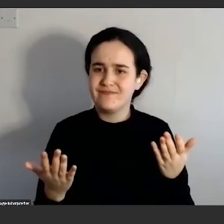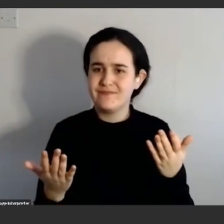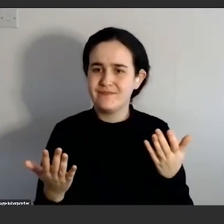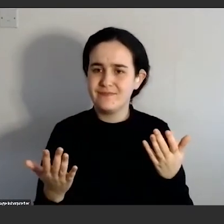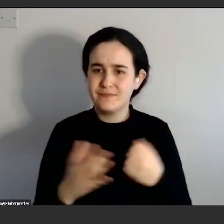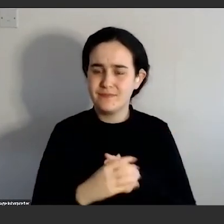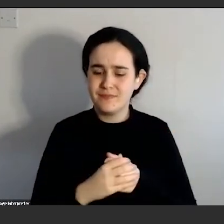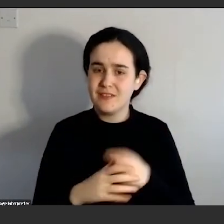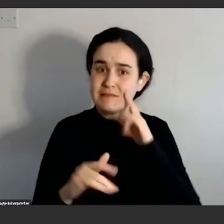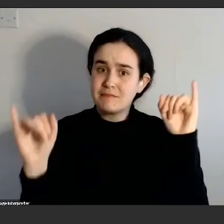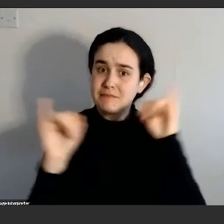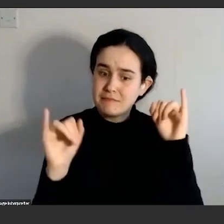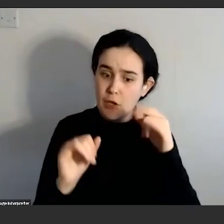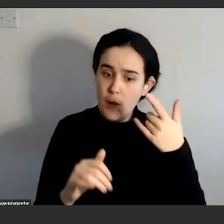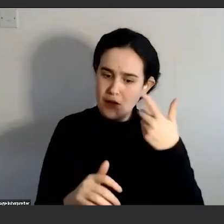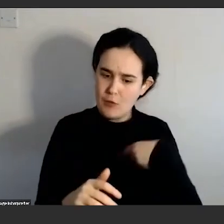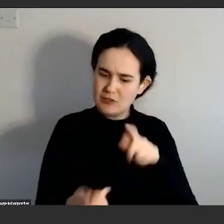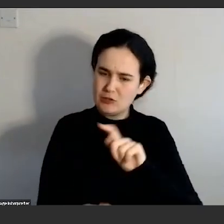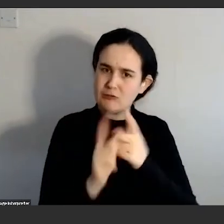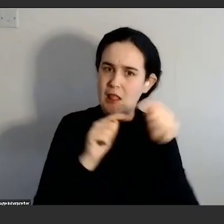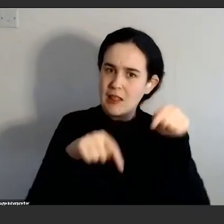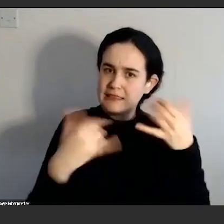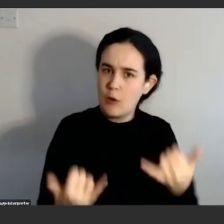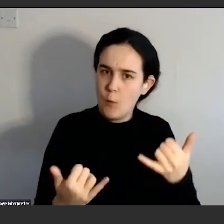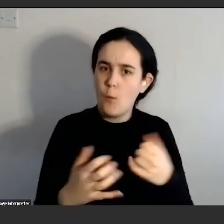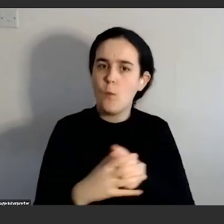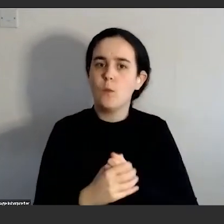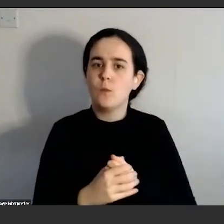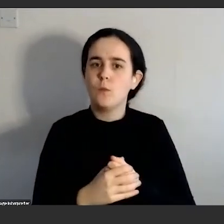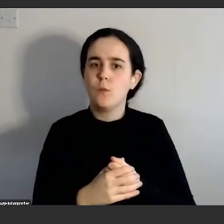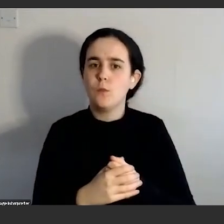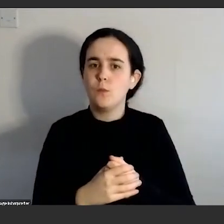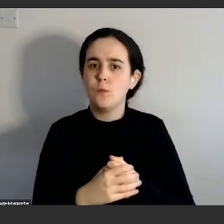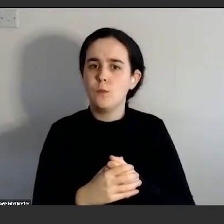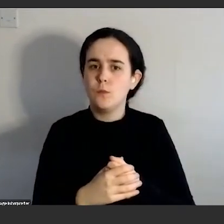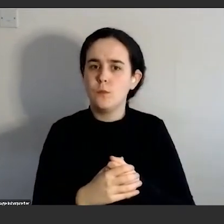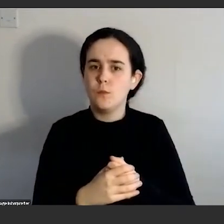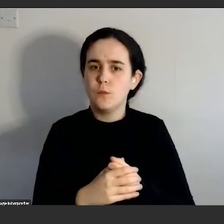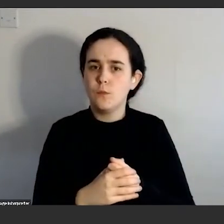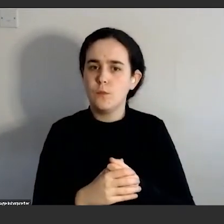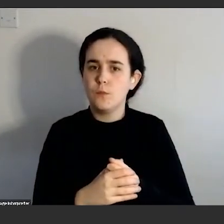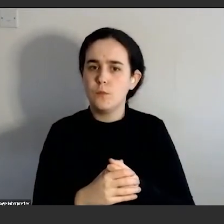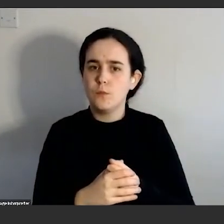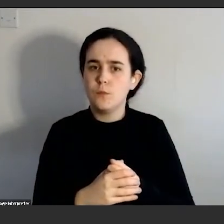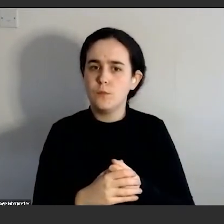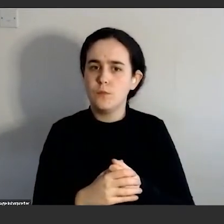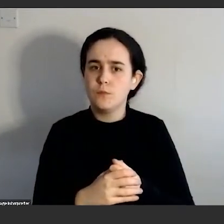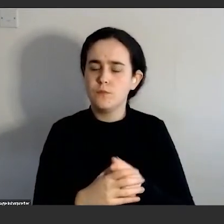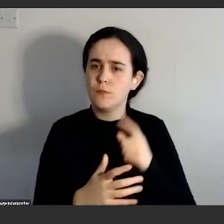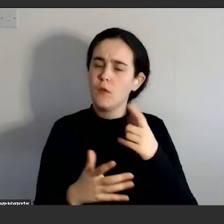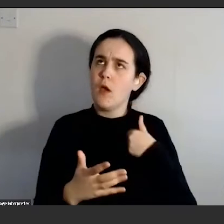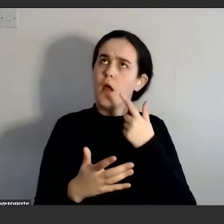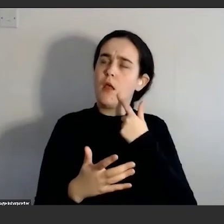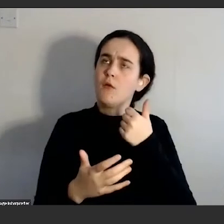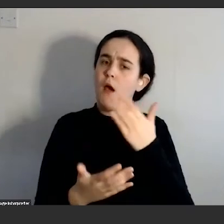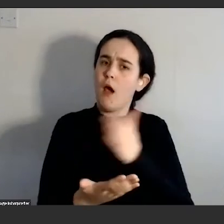program? The Minister of Health from Ghana. I know he's leaning into this conversation right now. Let me share it with Jane, because we're talking about disability